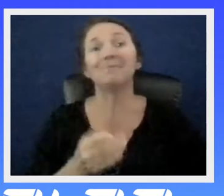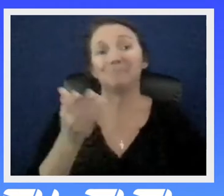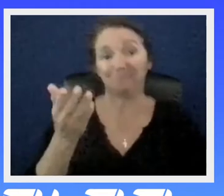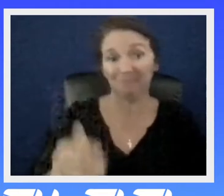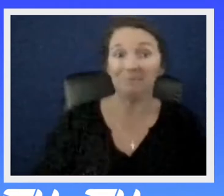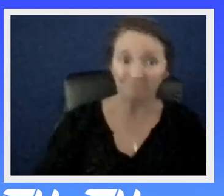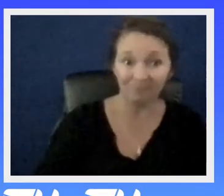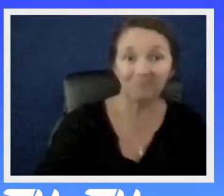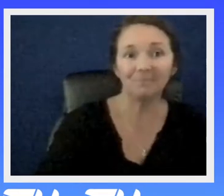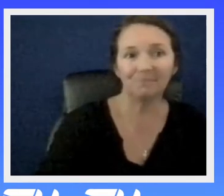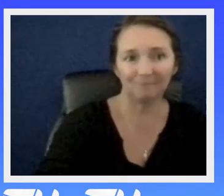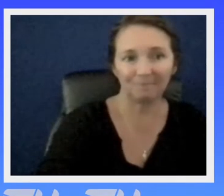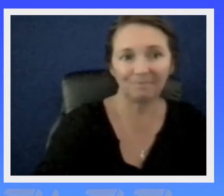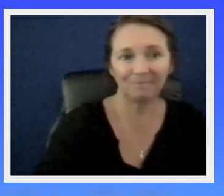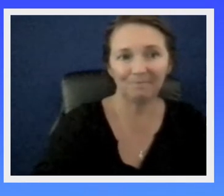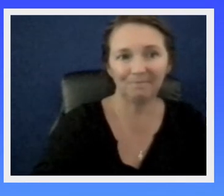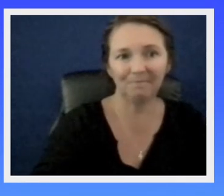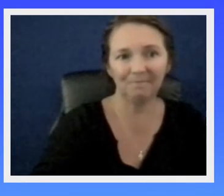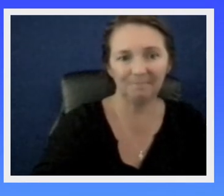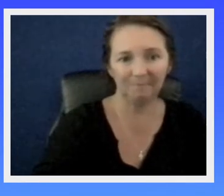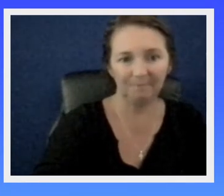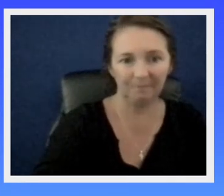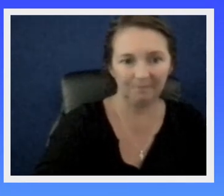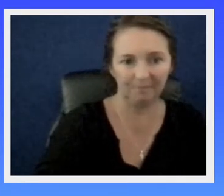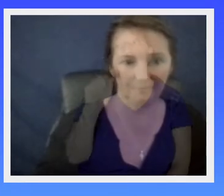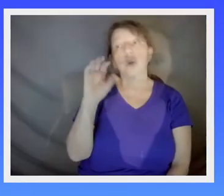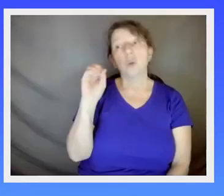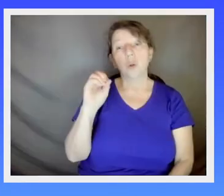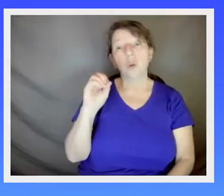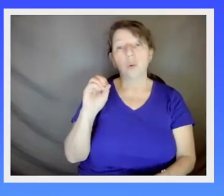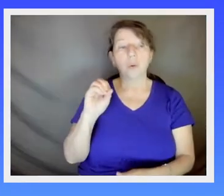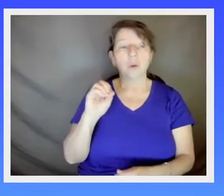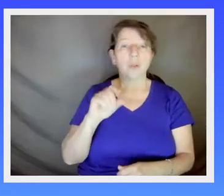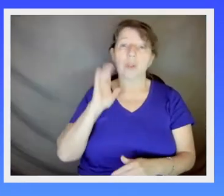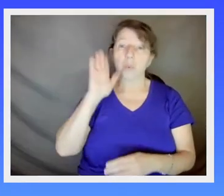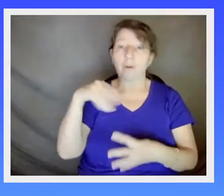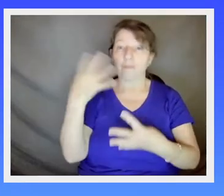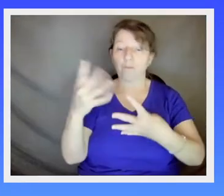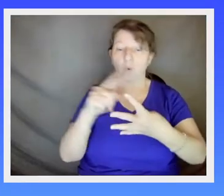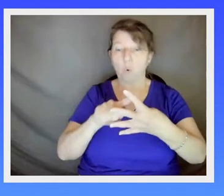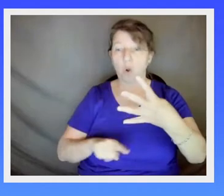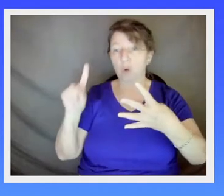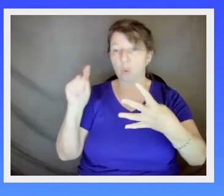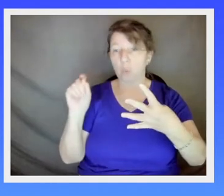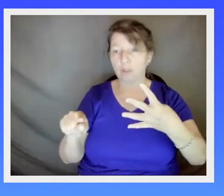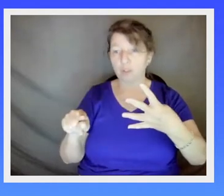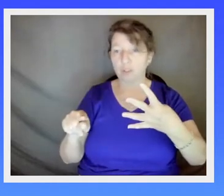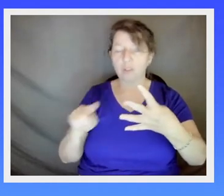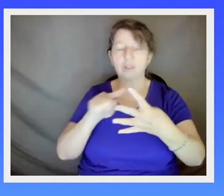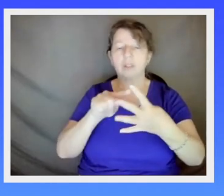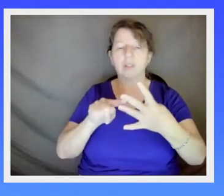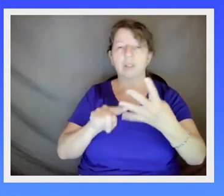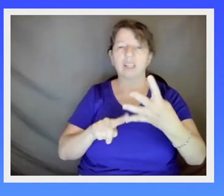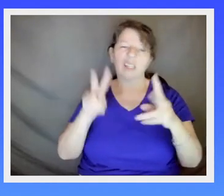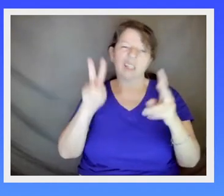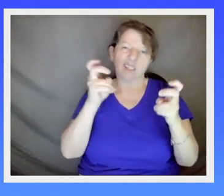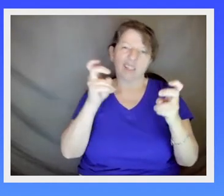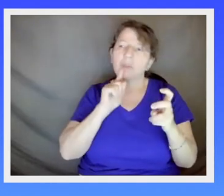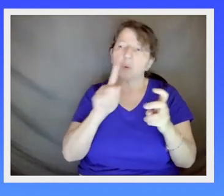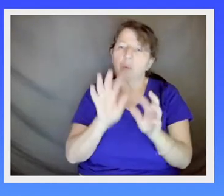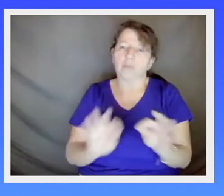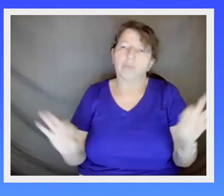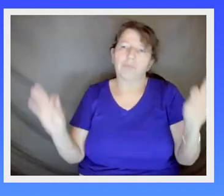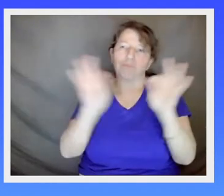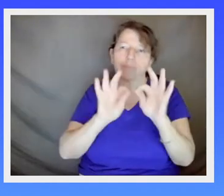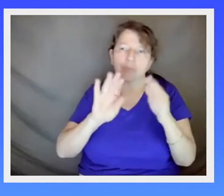Thank you so much. So there'll be four questions. We'll deal with four topics that are really meaningful to the community that have been brought